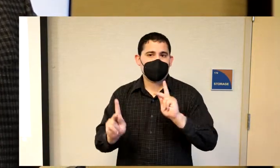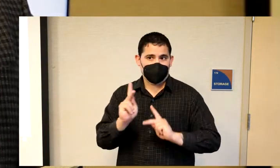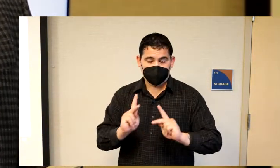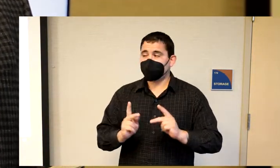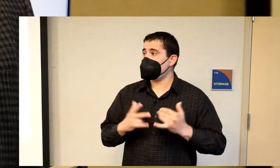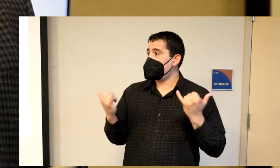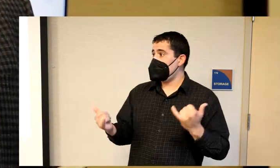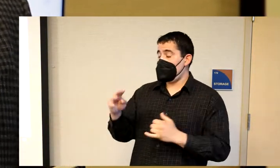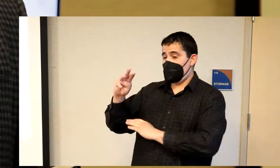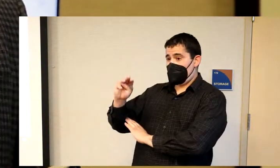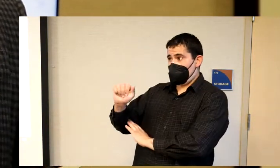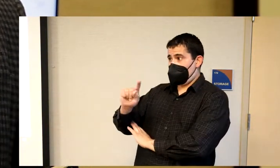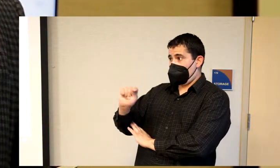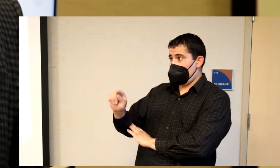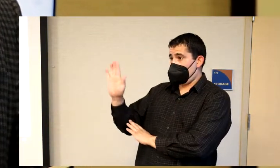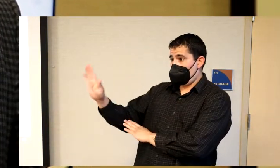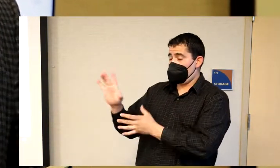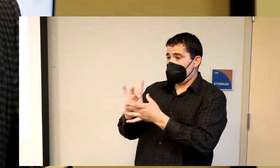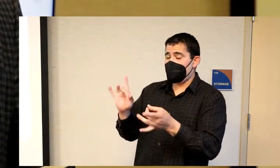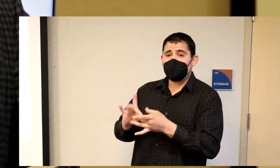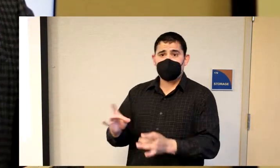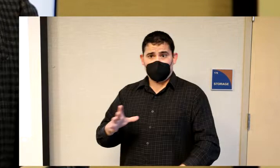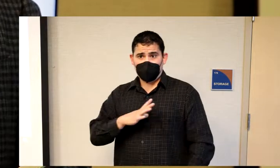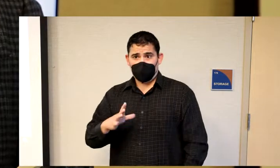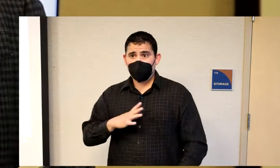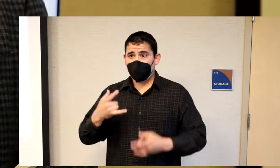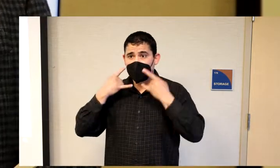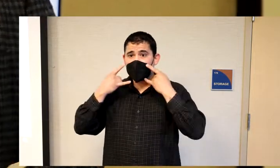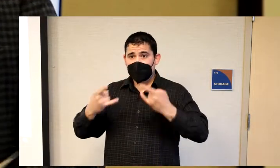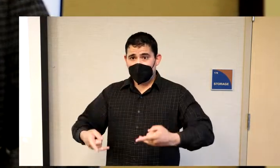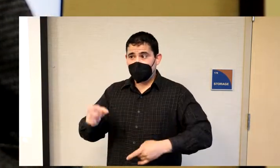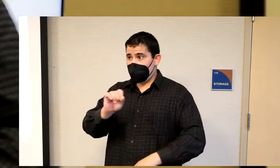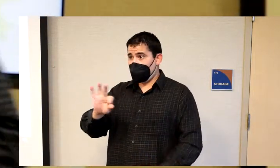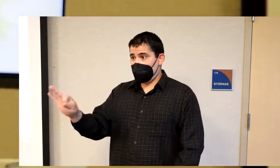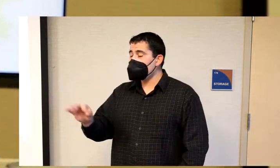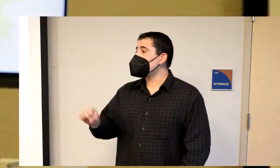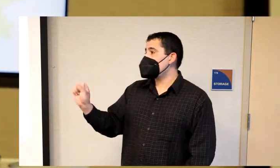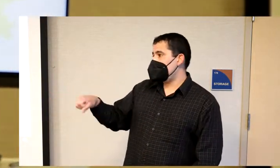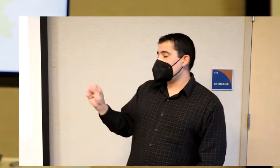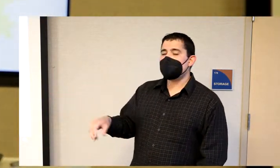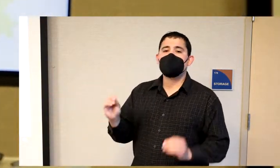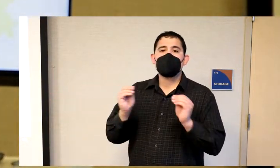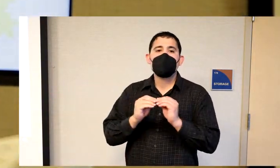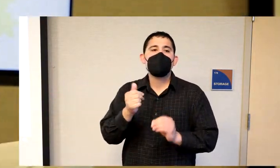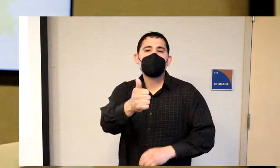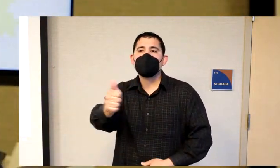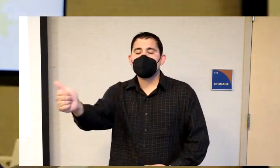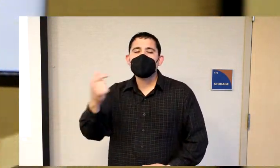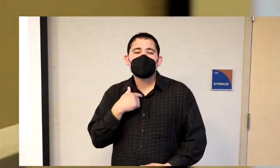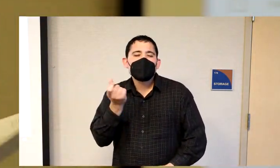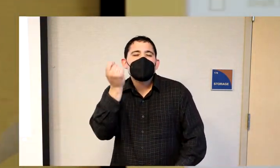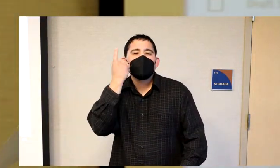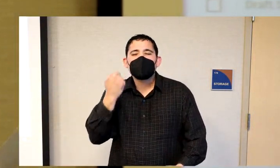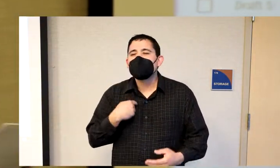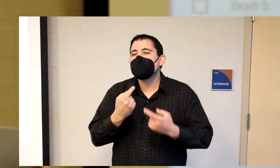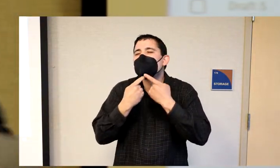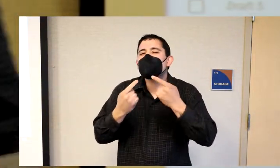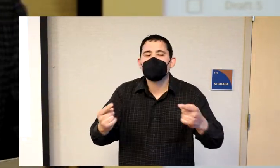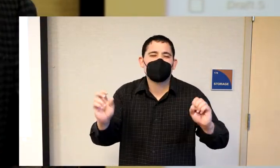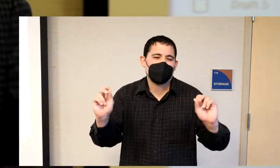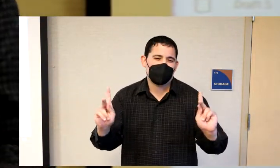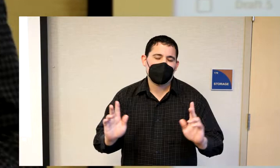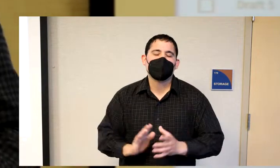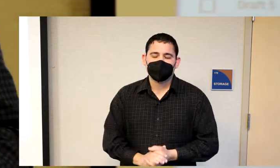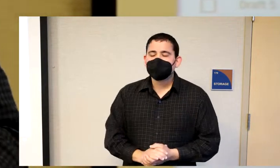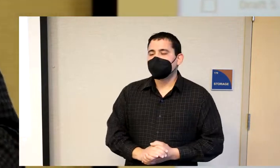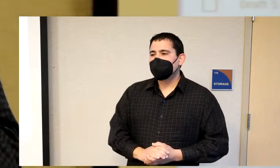your comments? Are you all okay if I take off my mask from up here? Okay, I think it'd be easier for you all to hear me if that's the case, and it won't mess up the microphone.